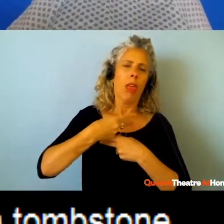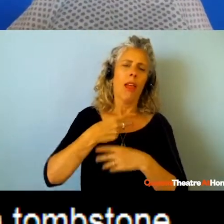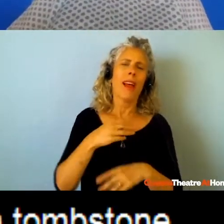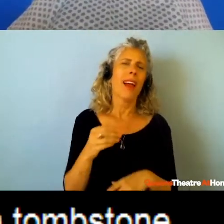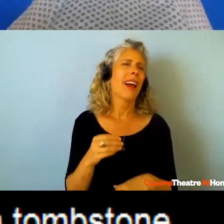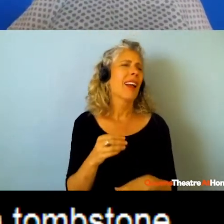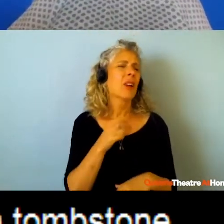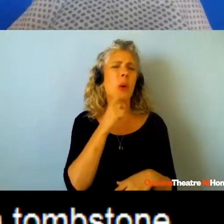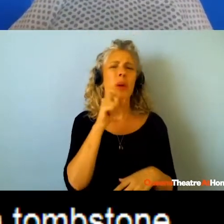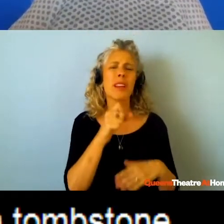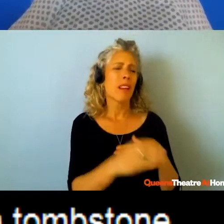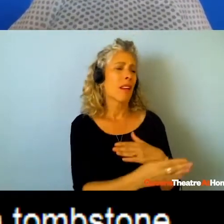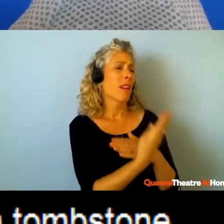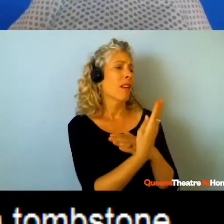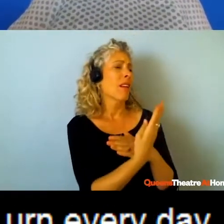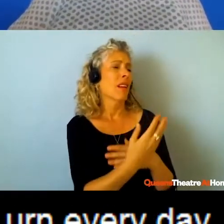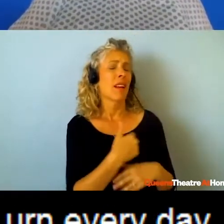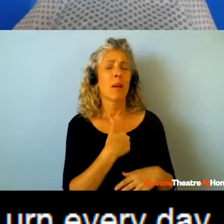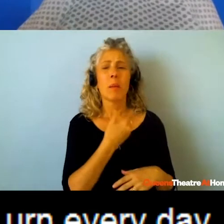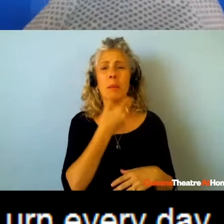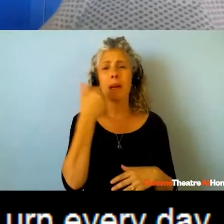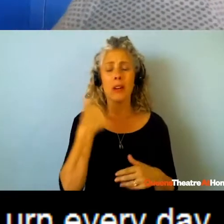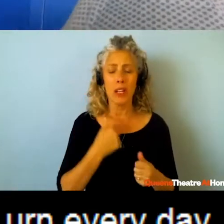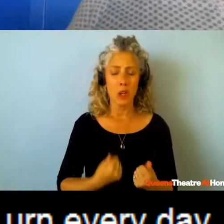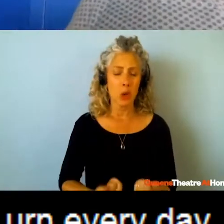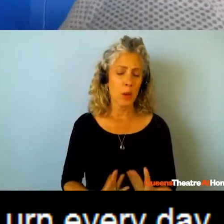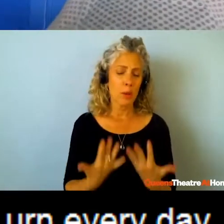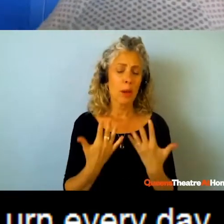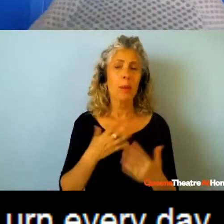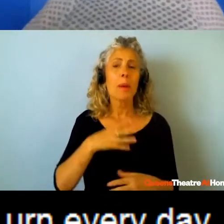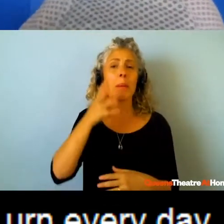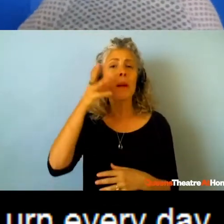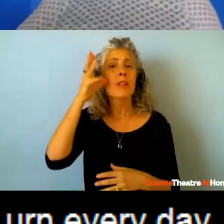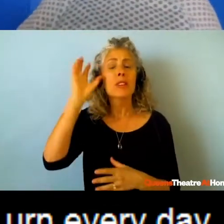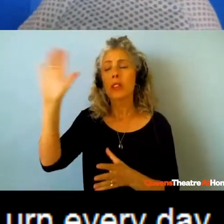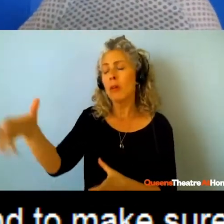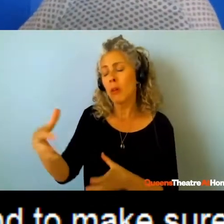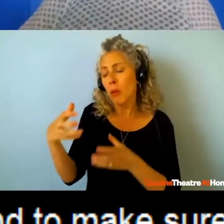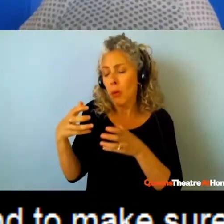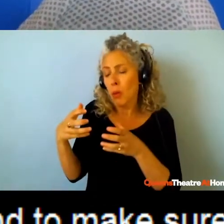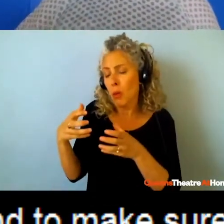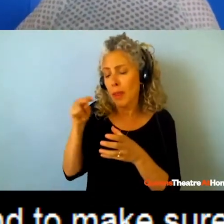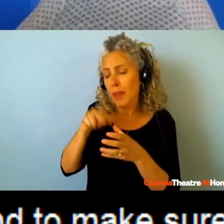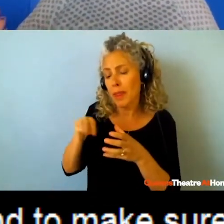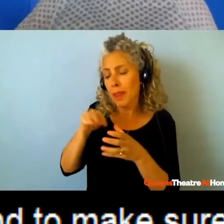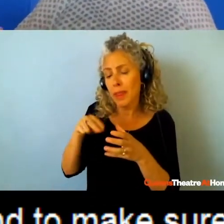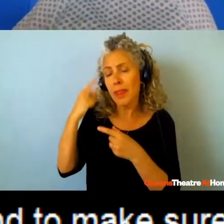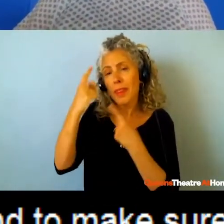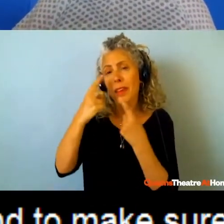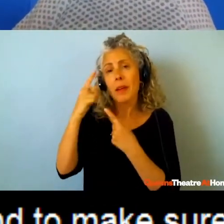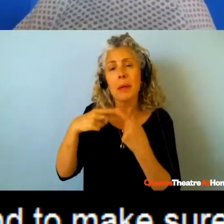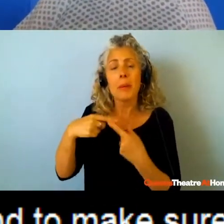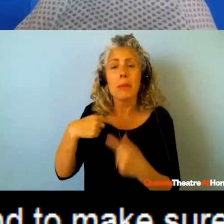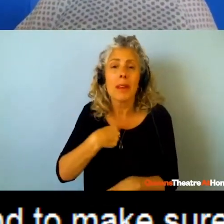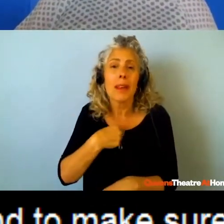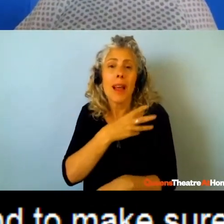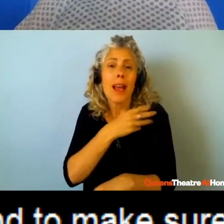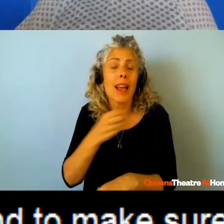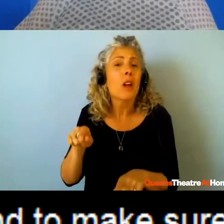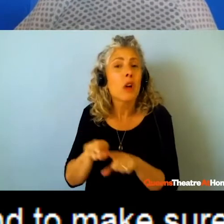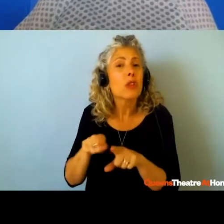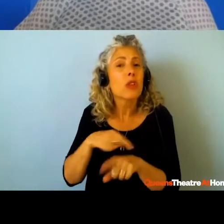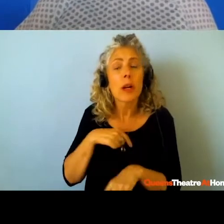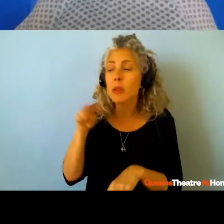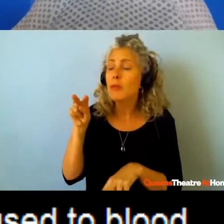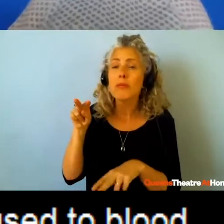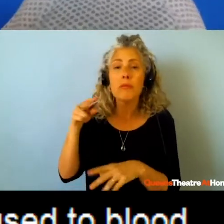a tombstone when I could ask to be cremated? They could hold my urn every day and think about me. And I'd be around to make sure that they'd have a good